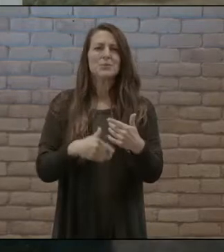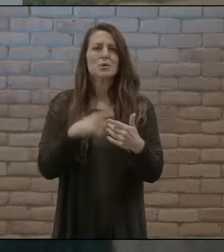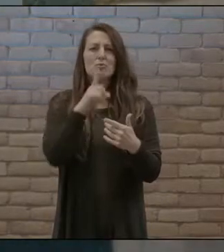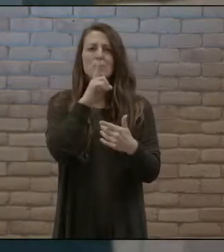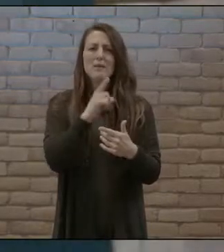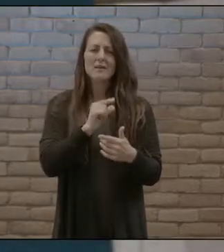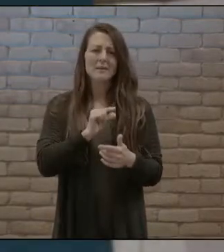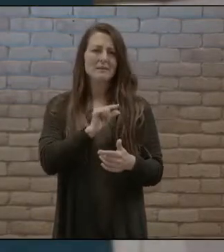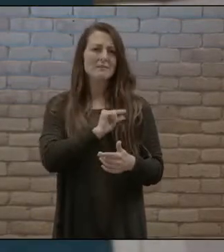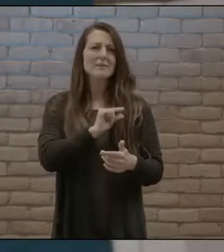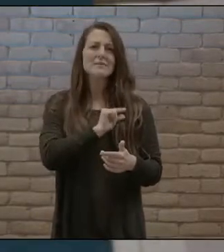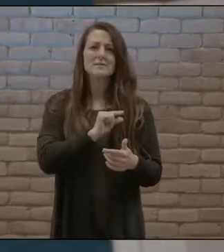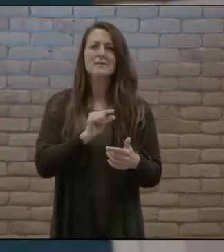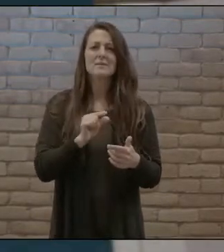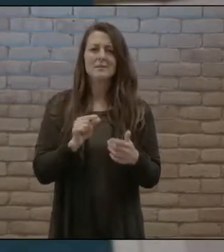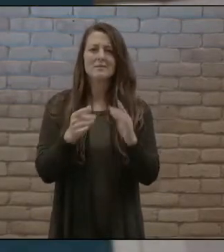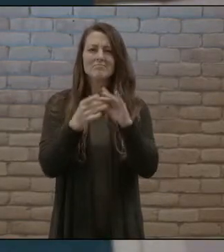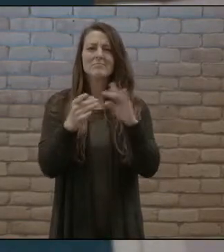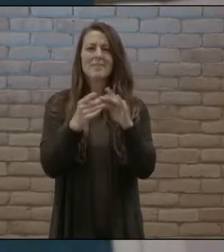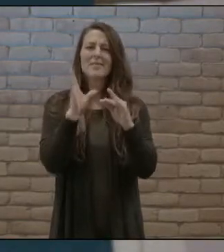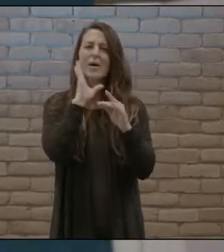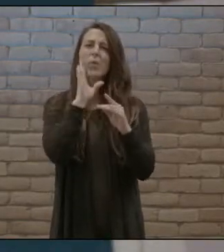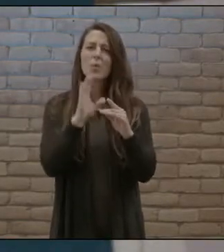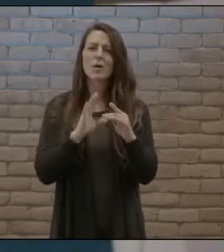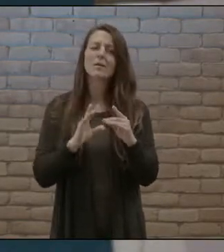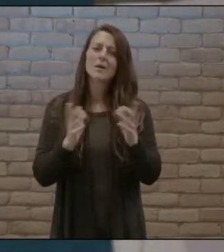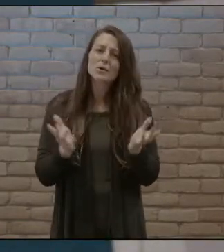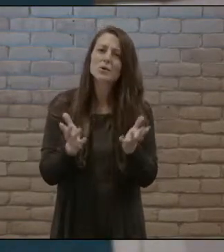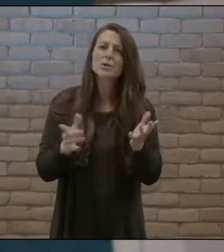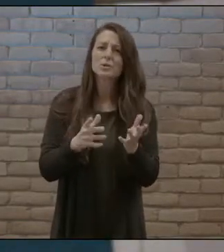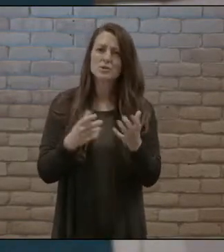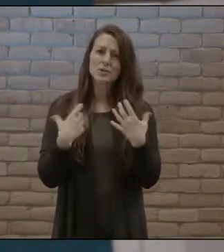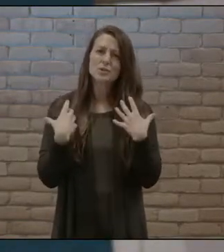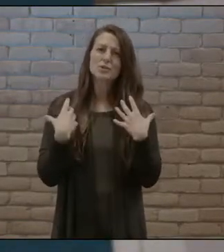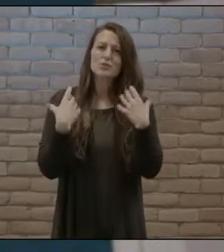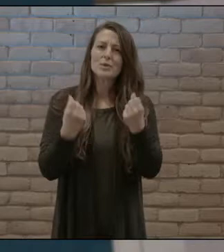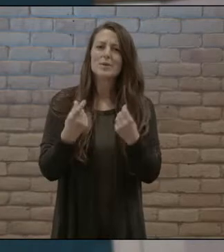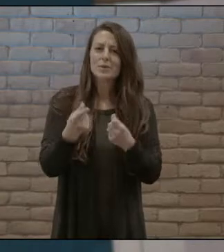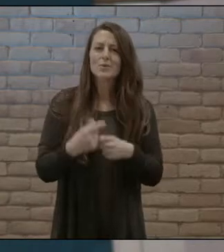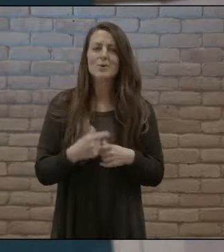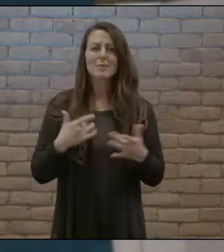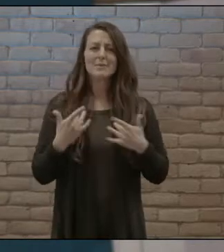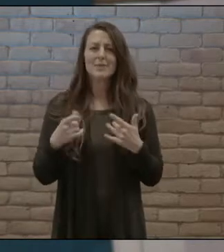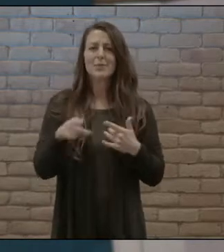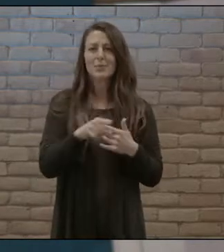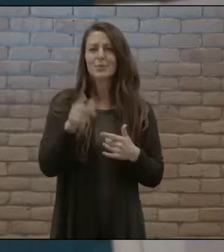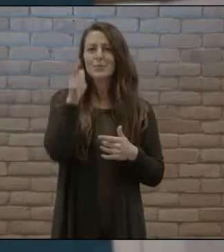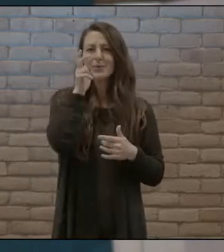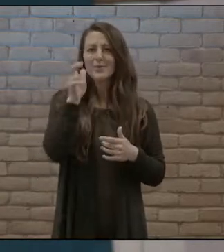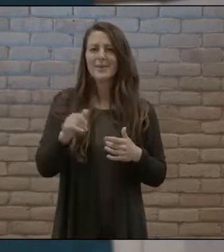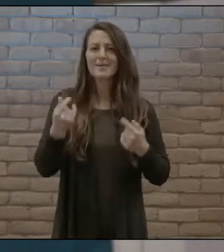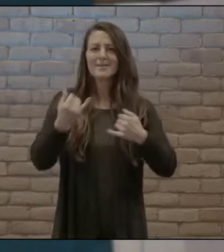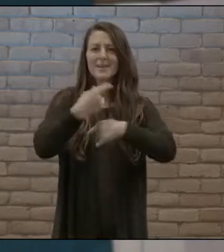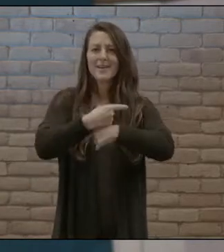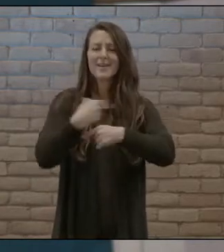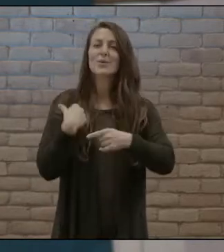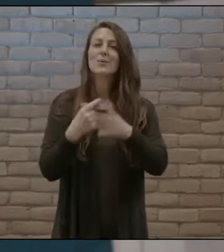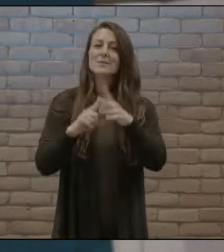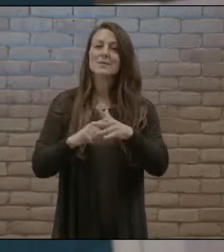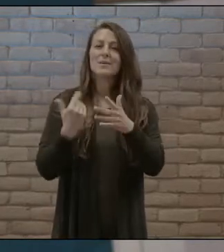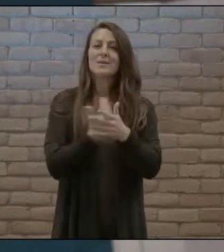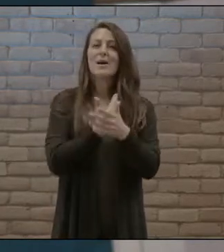you, and so I'm excited for you to hear that word today. We begin our worship today,